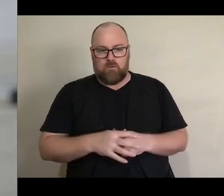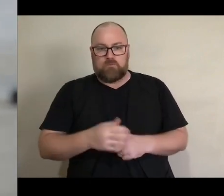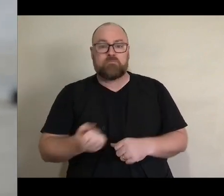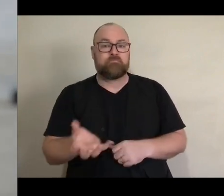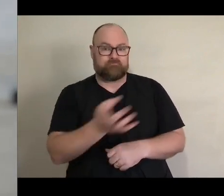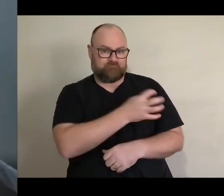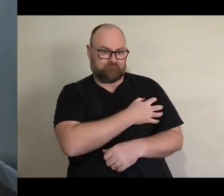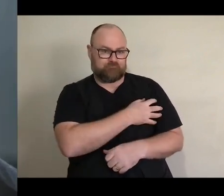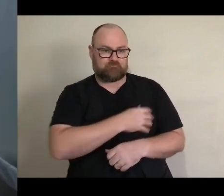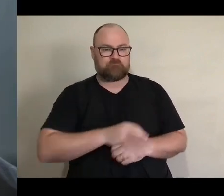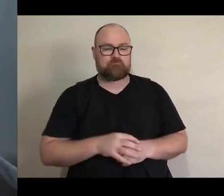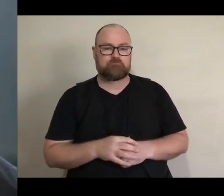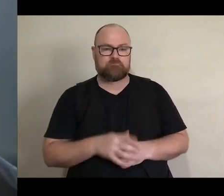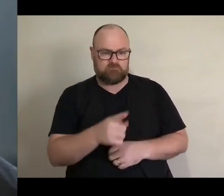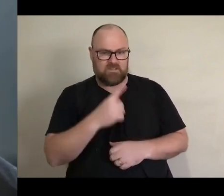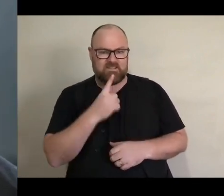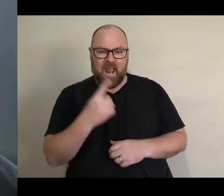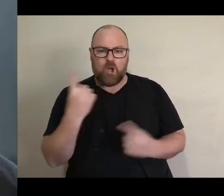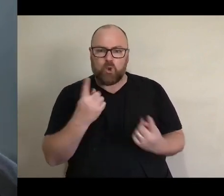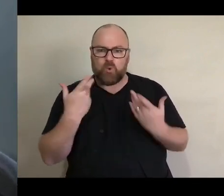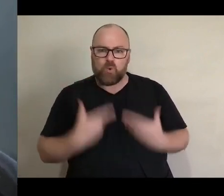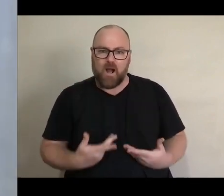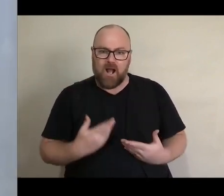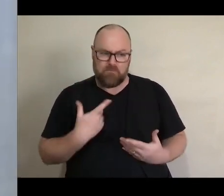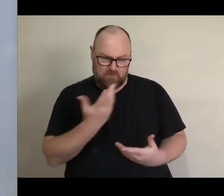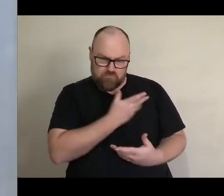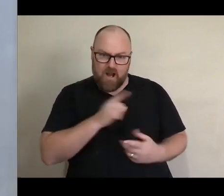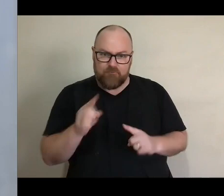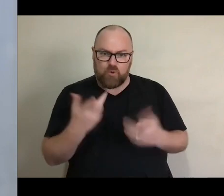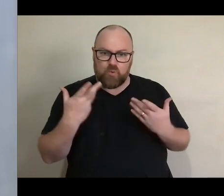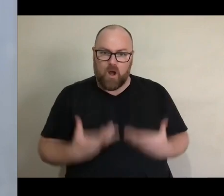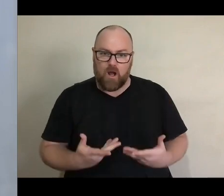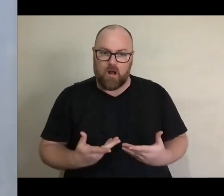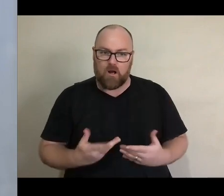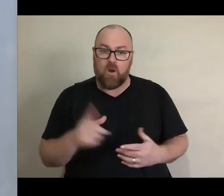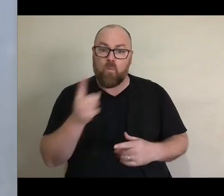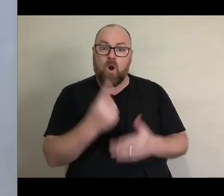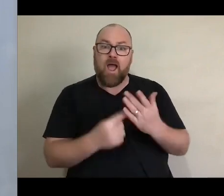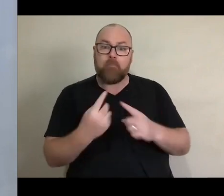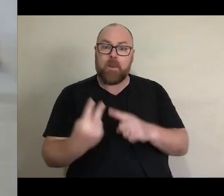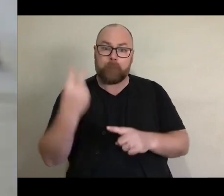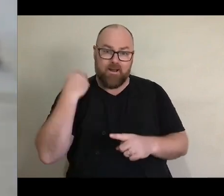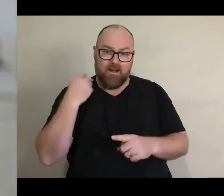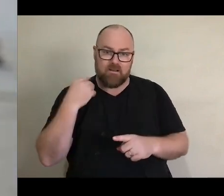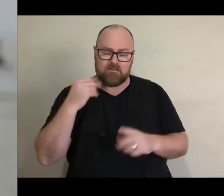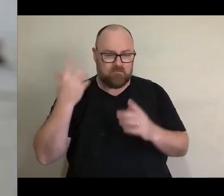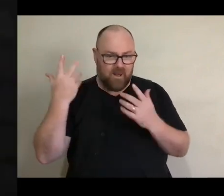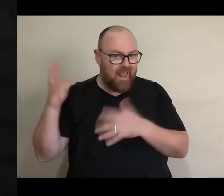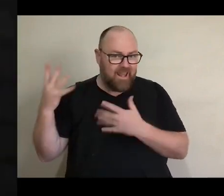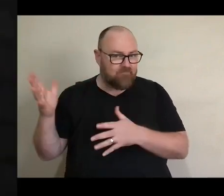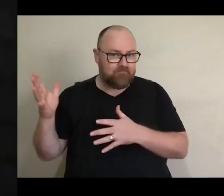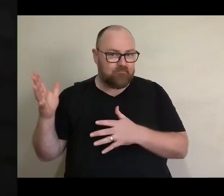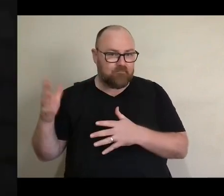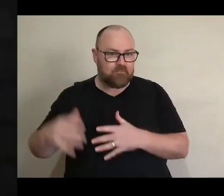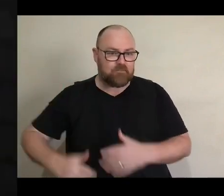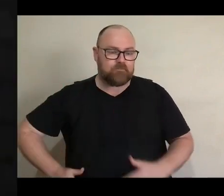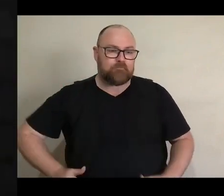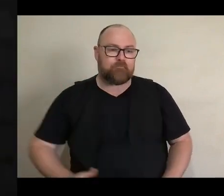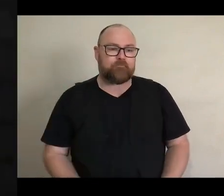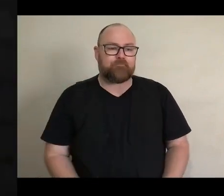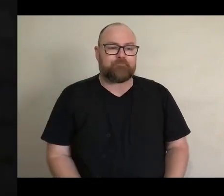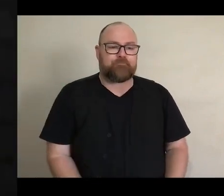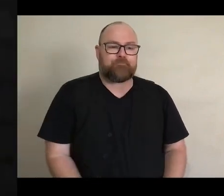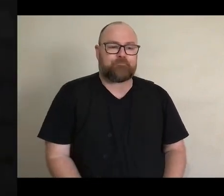of who you are, and make sure the things of the past won't creep into what we're doing today. This